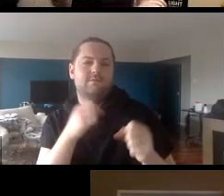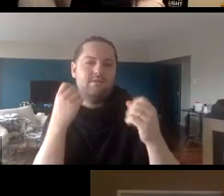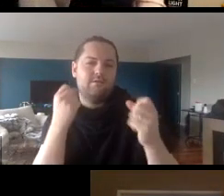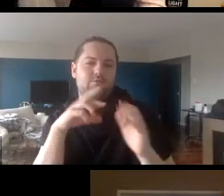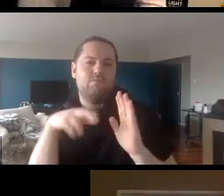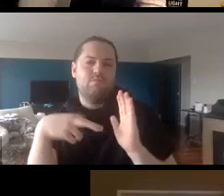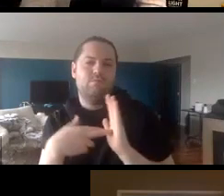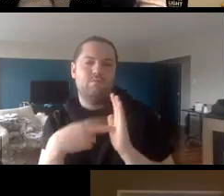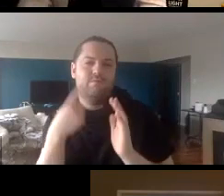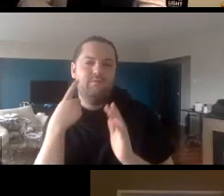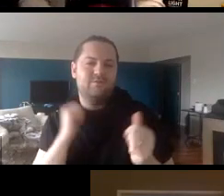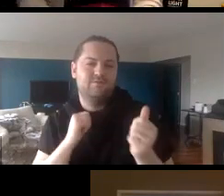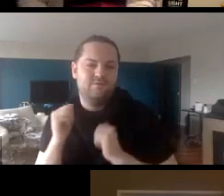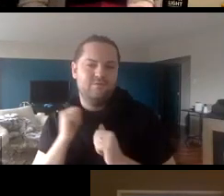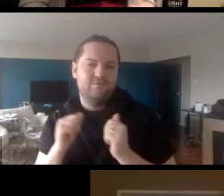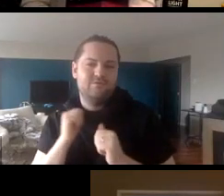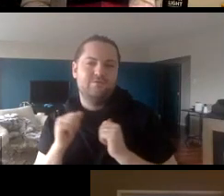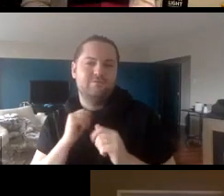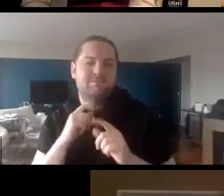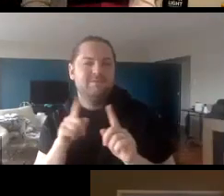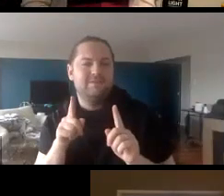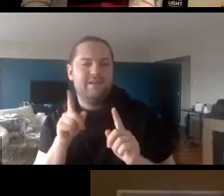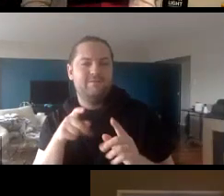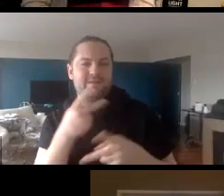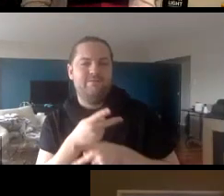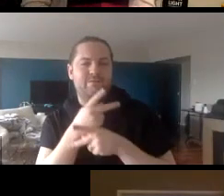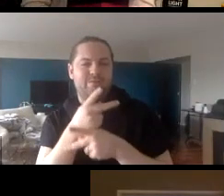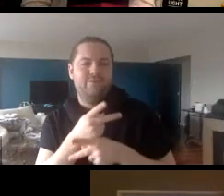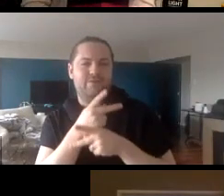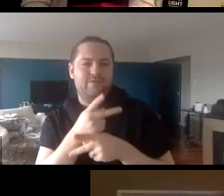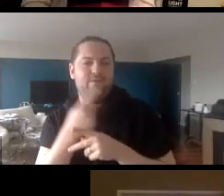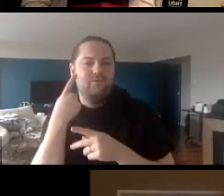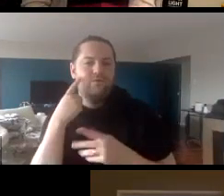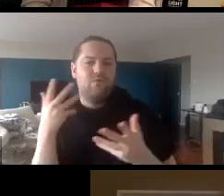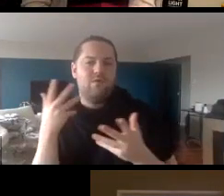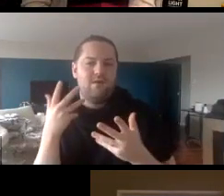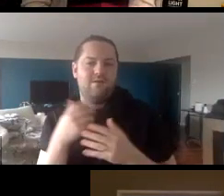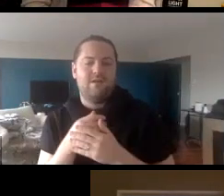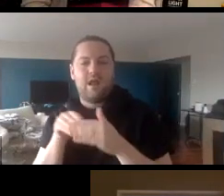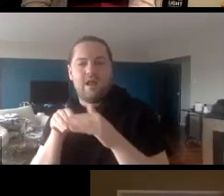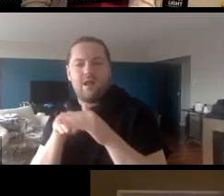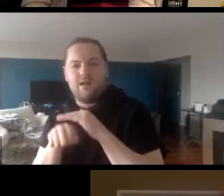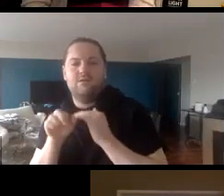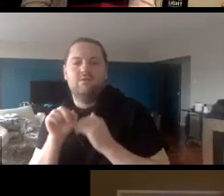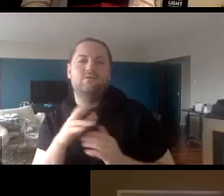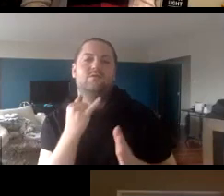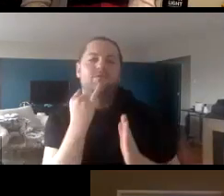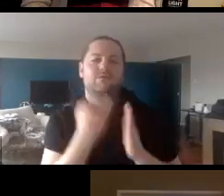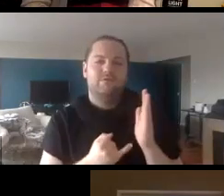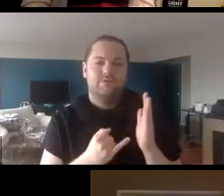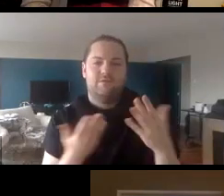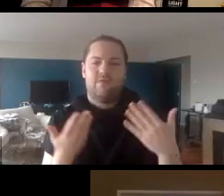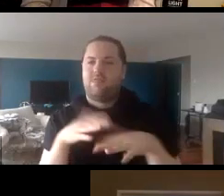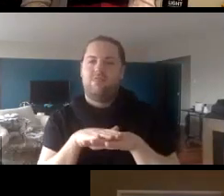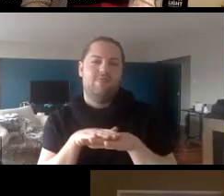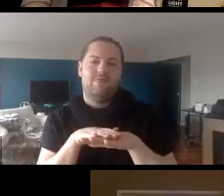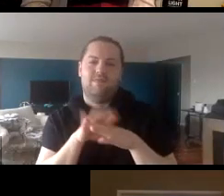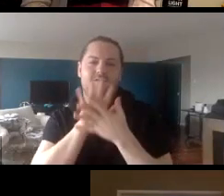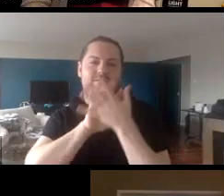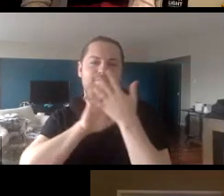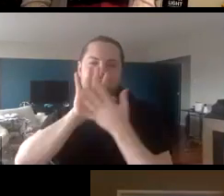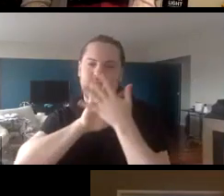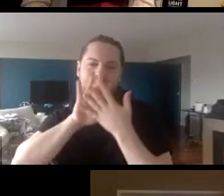You know, how many hearing individuals often act portraying a signed character? And we need to be careful about that